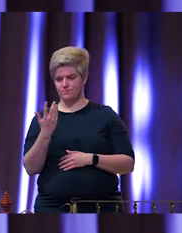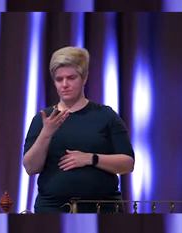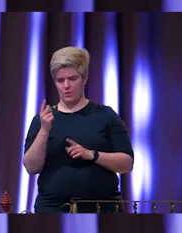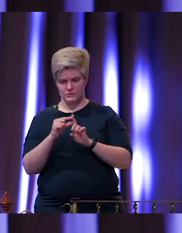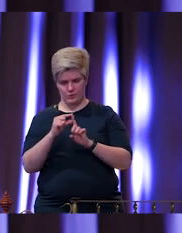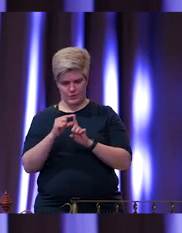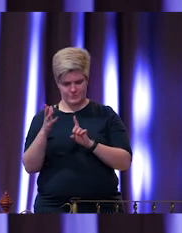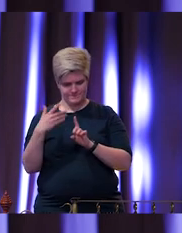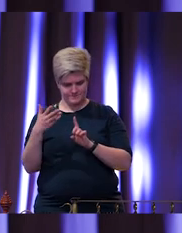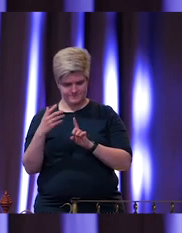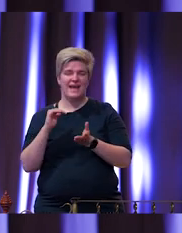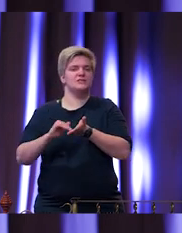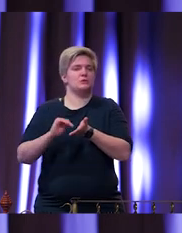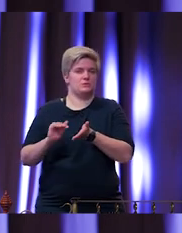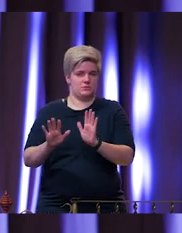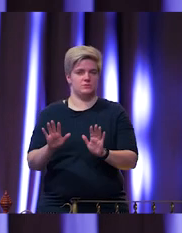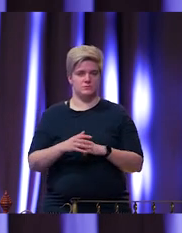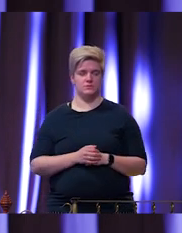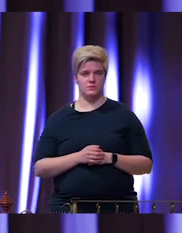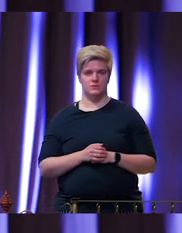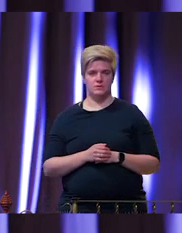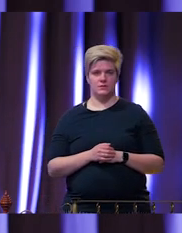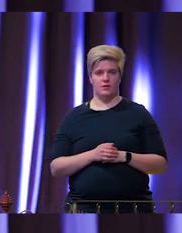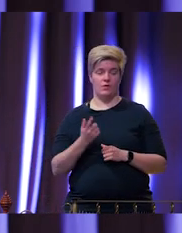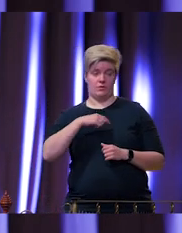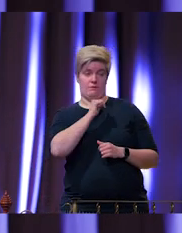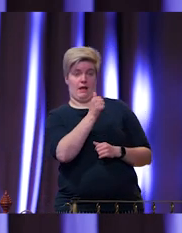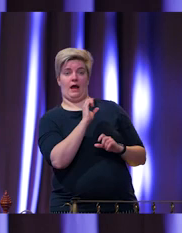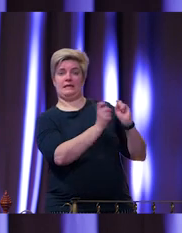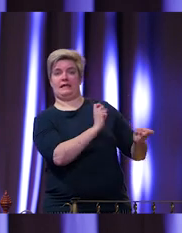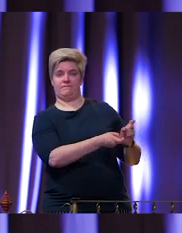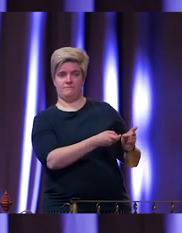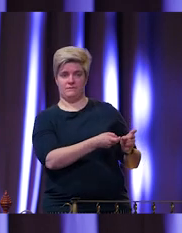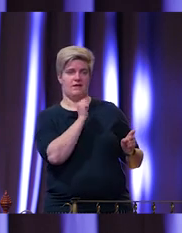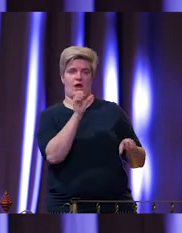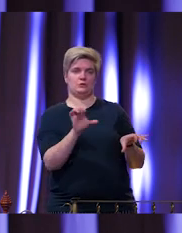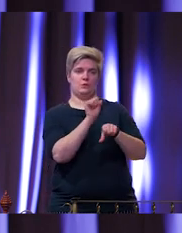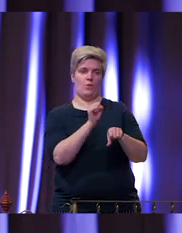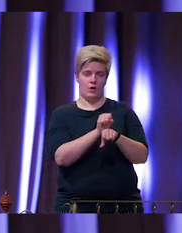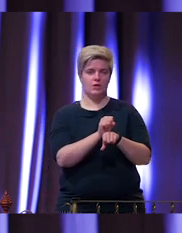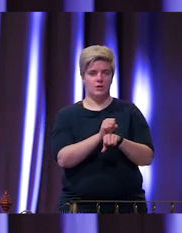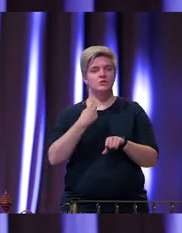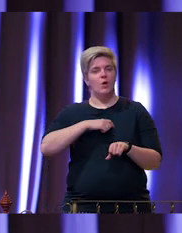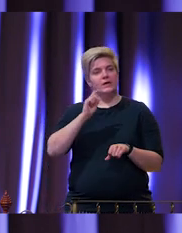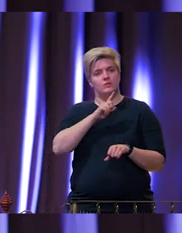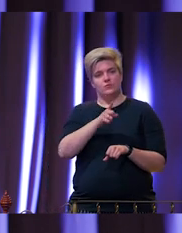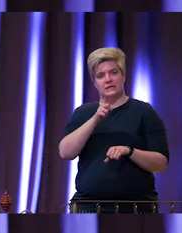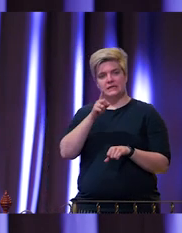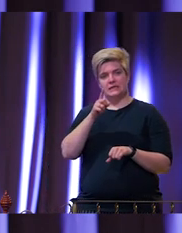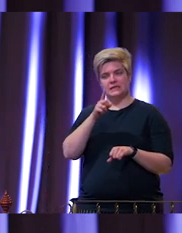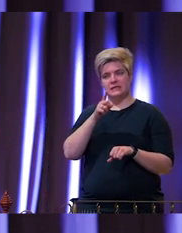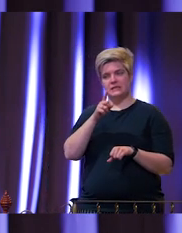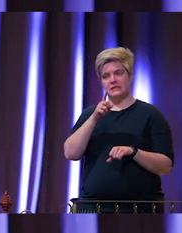for, excuse, right, to not do that, to not do the work, right? And so we have to really not